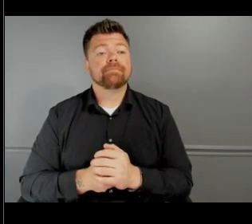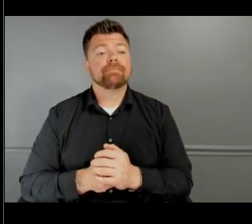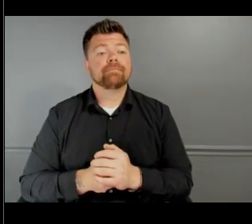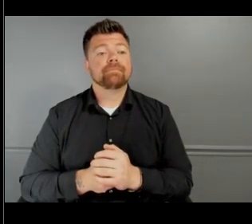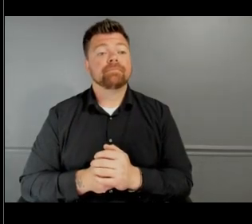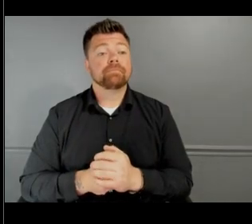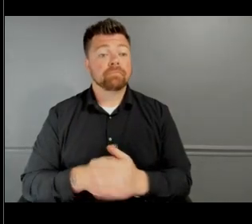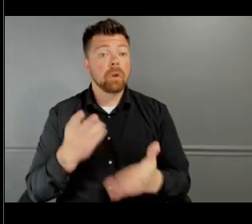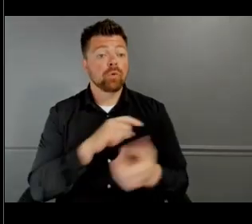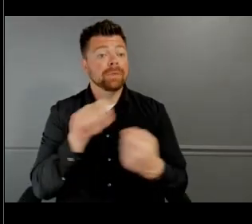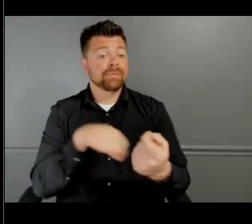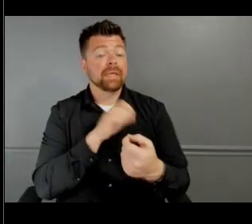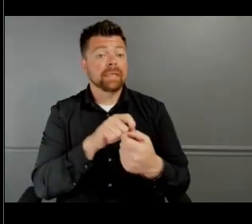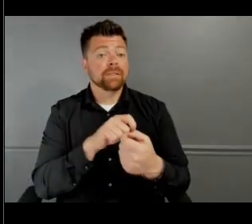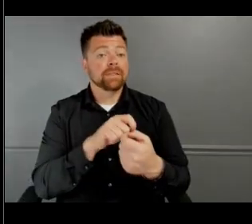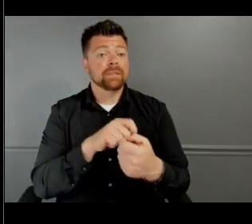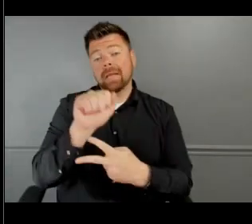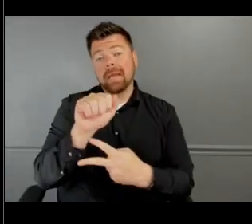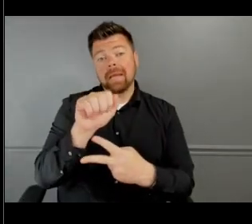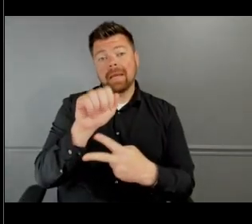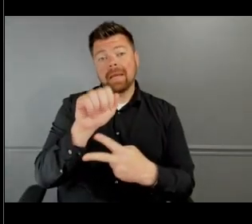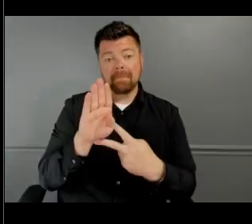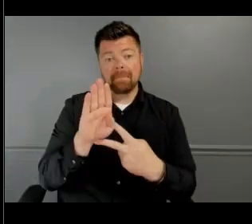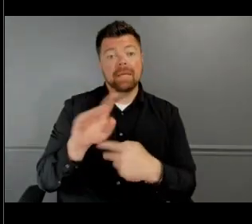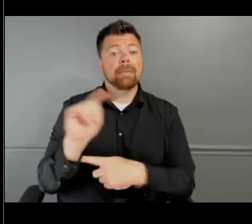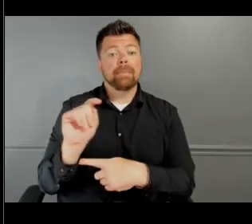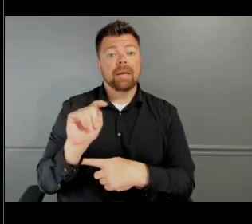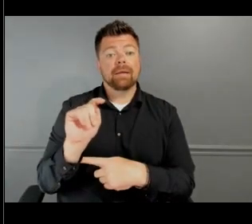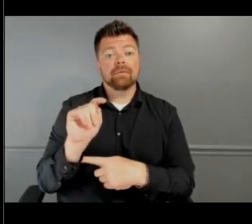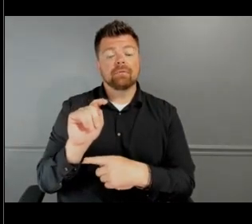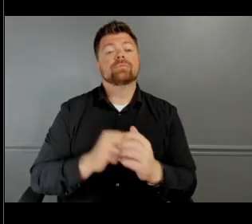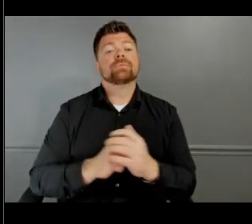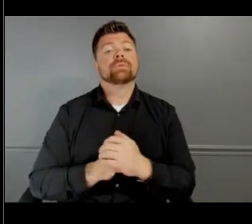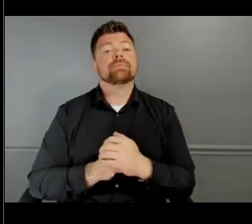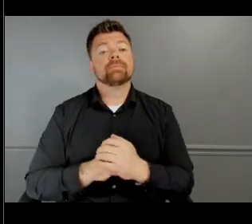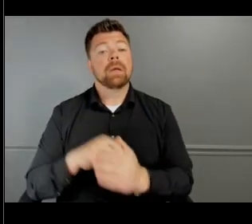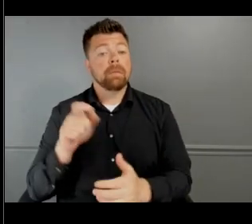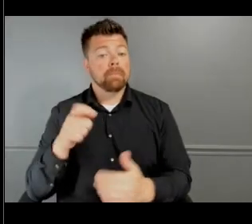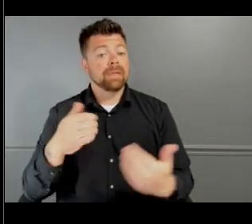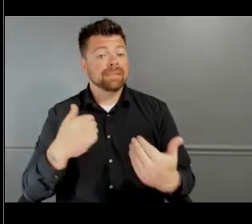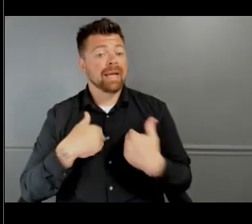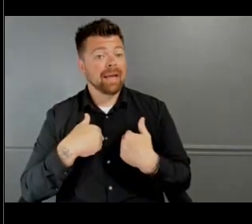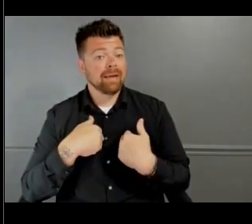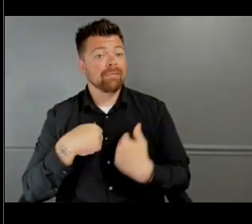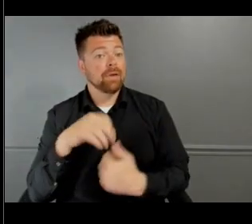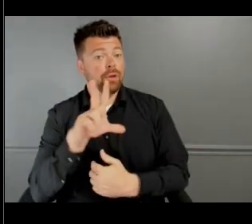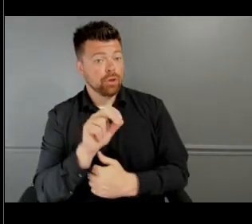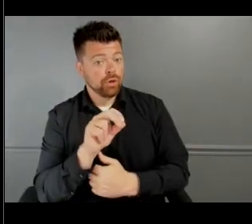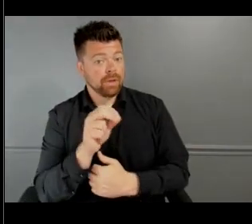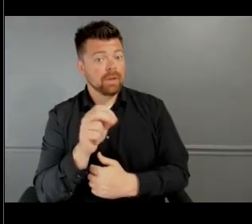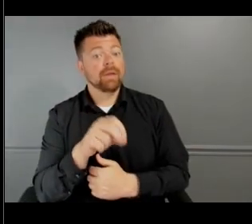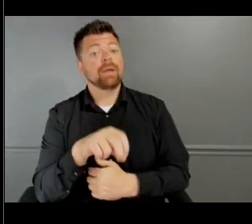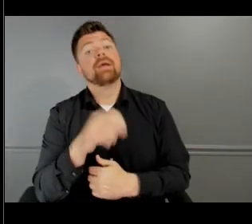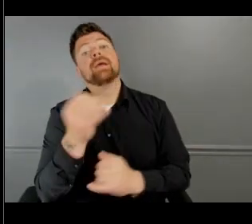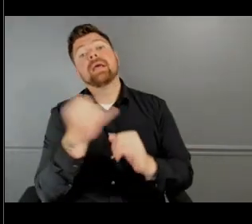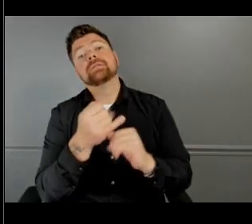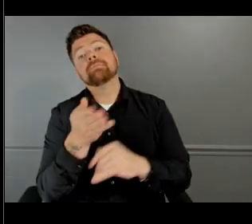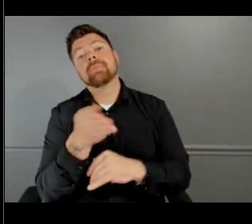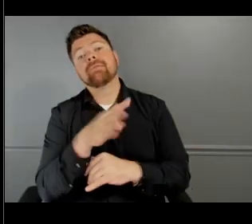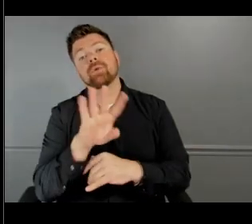Both specification A and B bathrooms must have a 30-inch